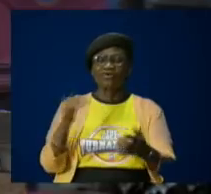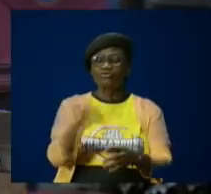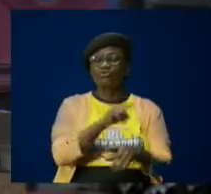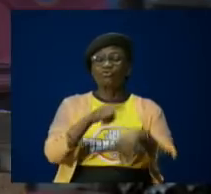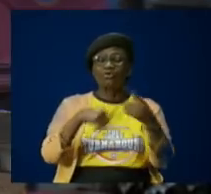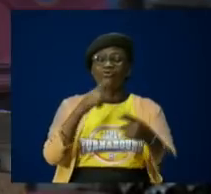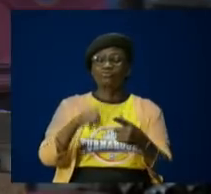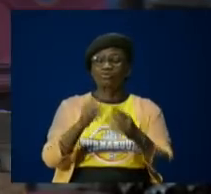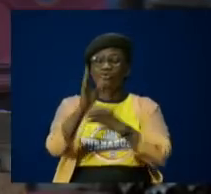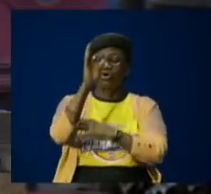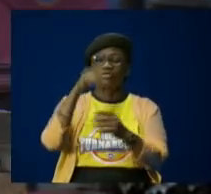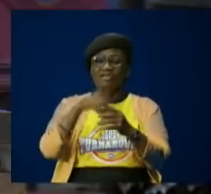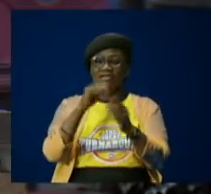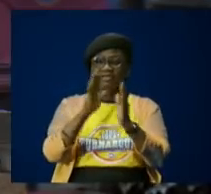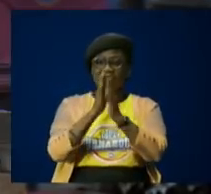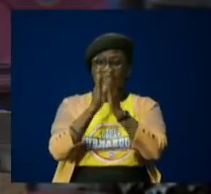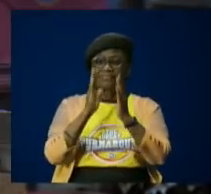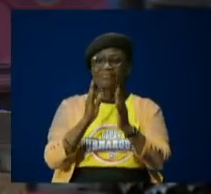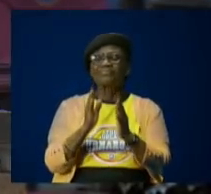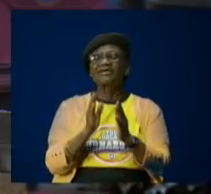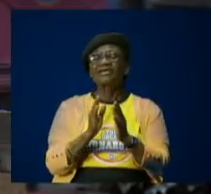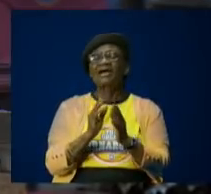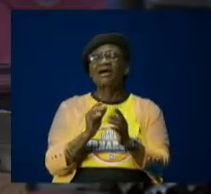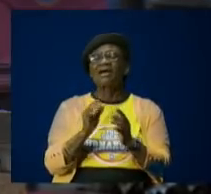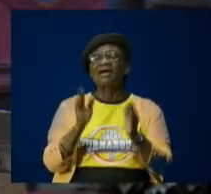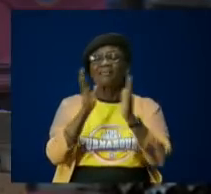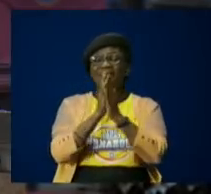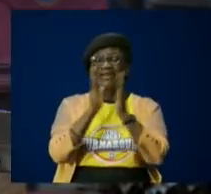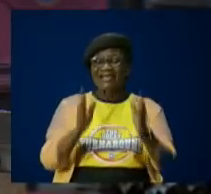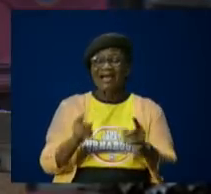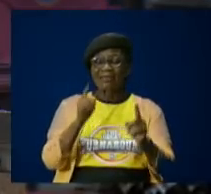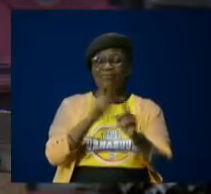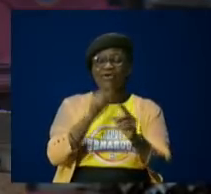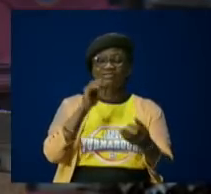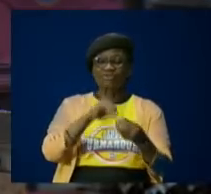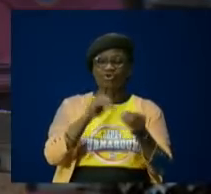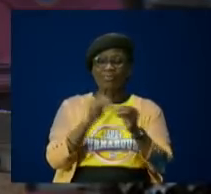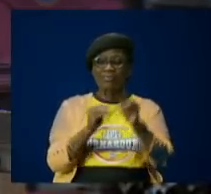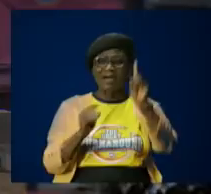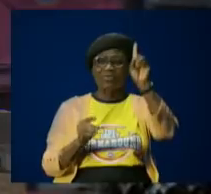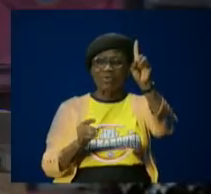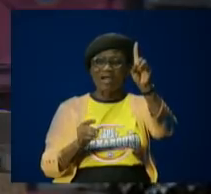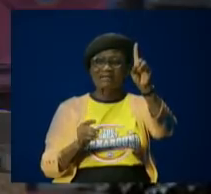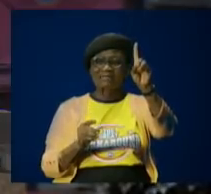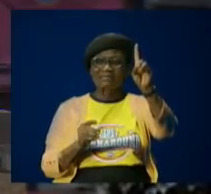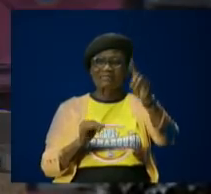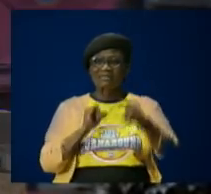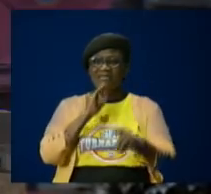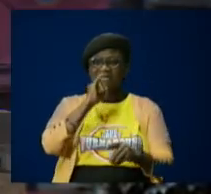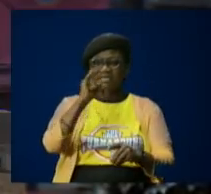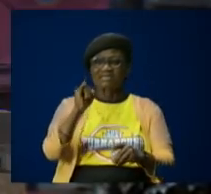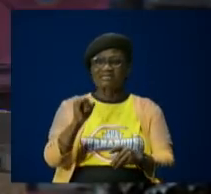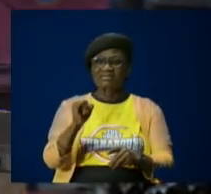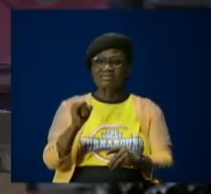Prayer point number one is that you should praise the Prince of